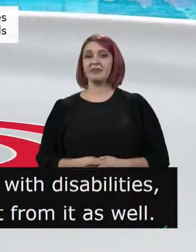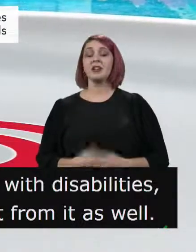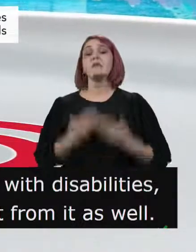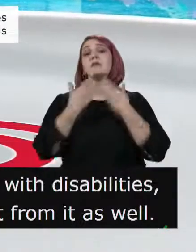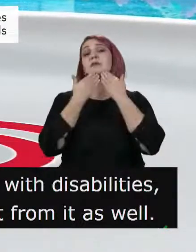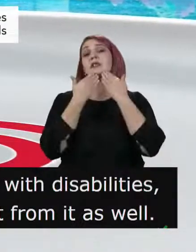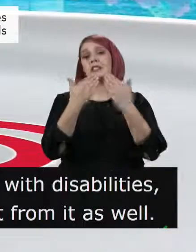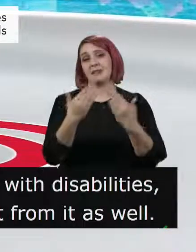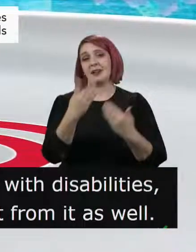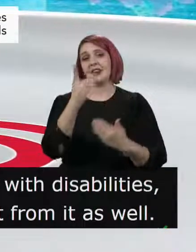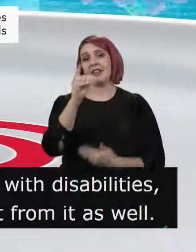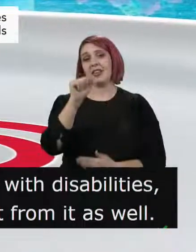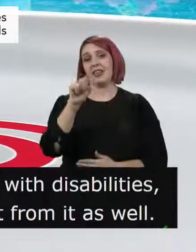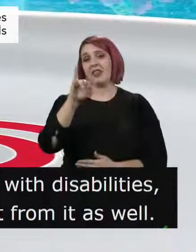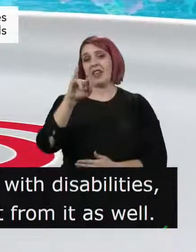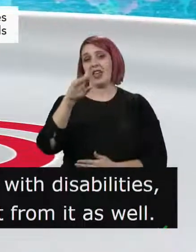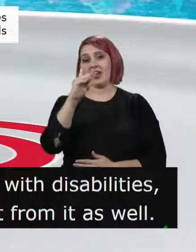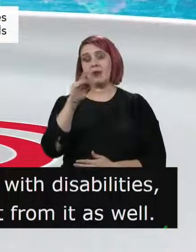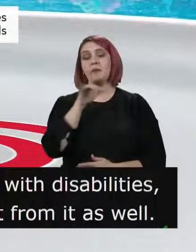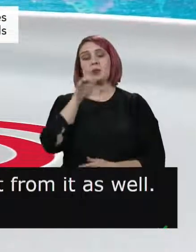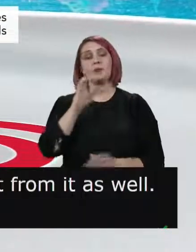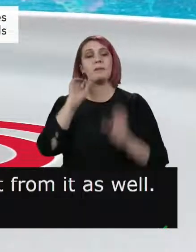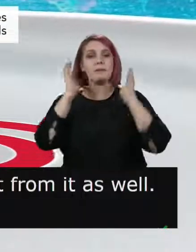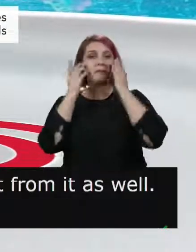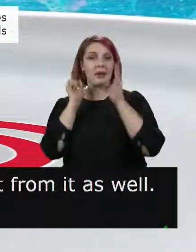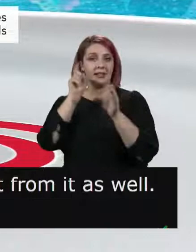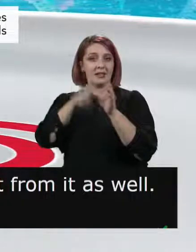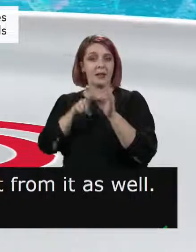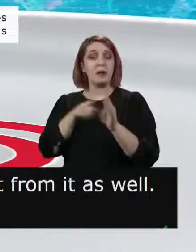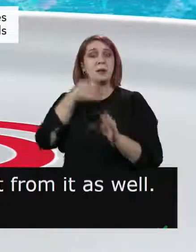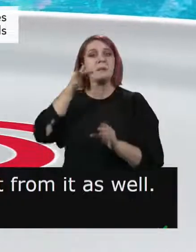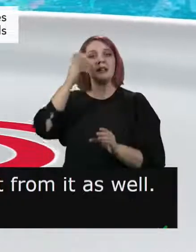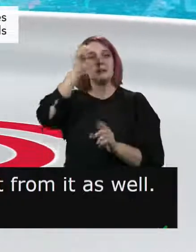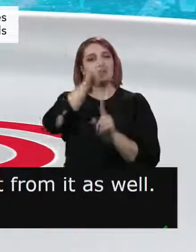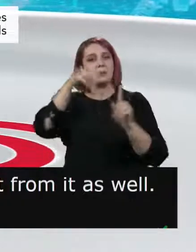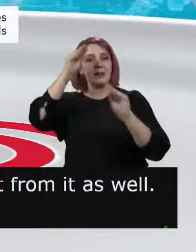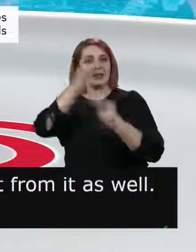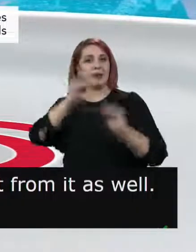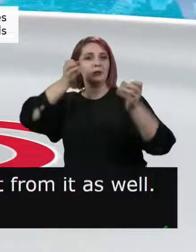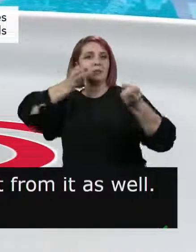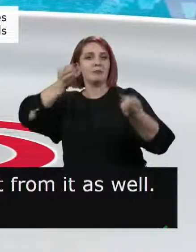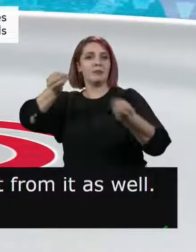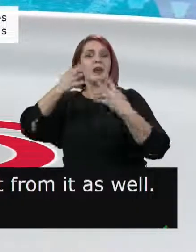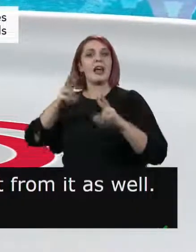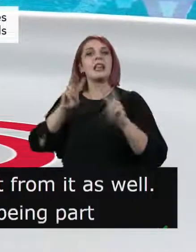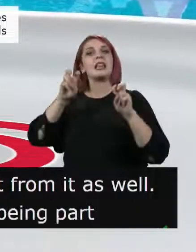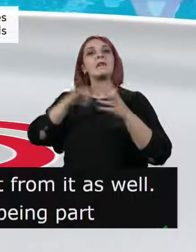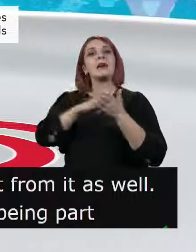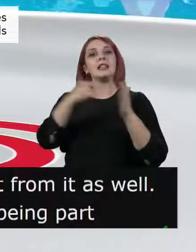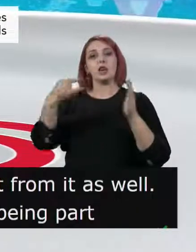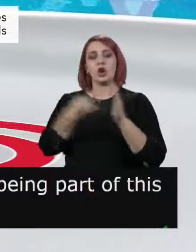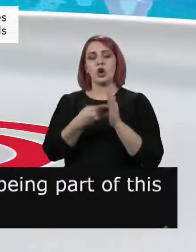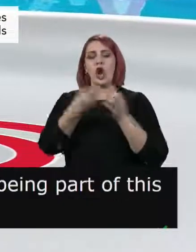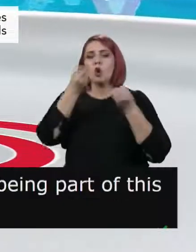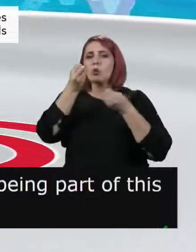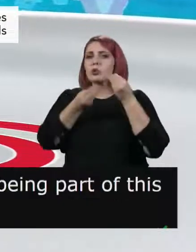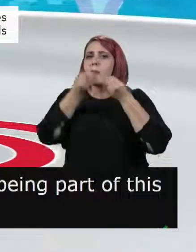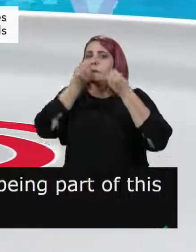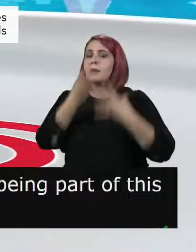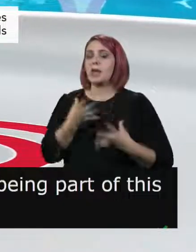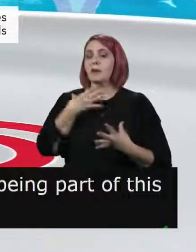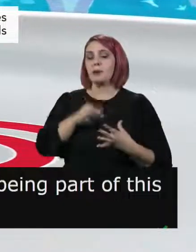muchísimas gracias, David, por haber Thank you so much, David, for being part of this Congress and for providing us with your vision on